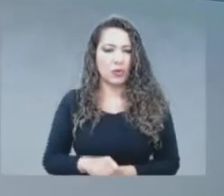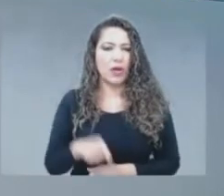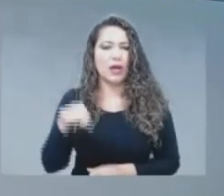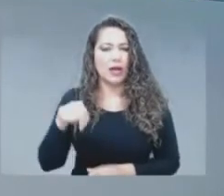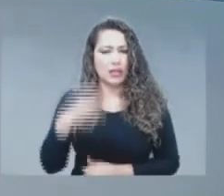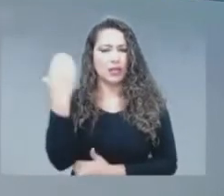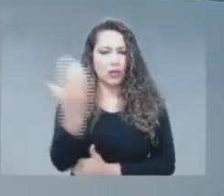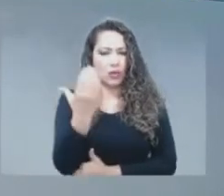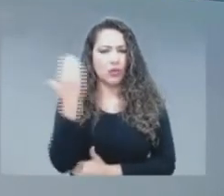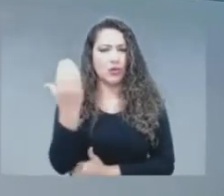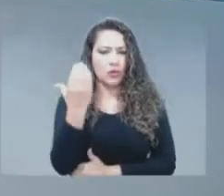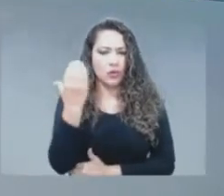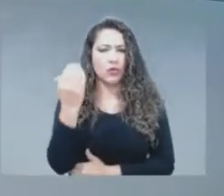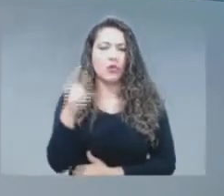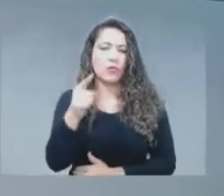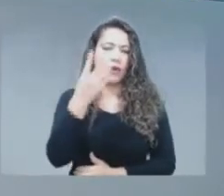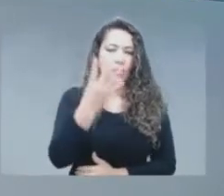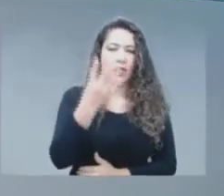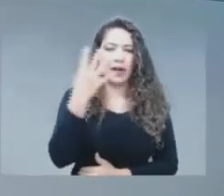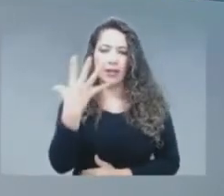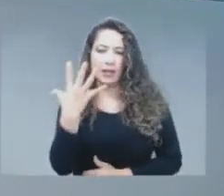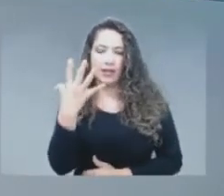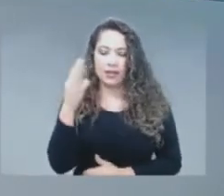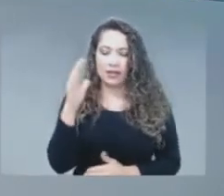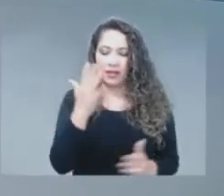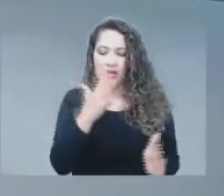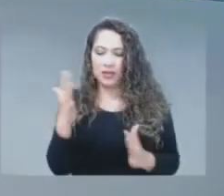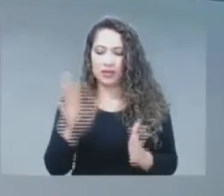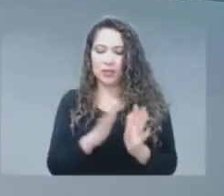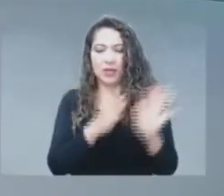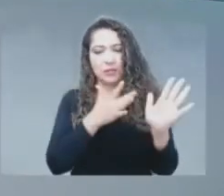we have about 45